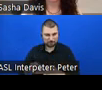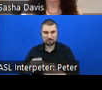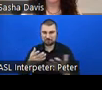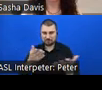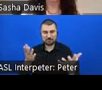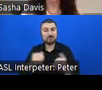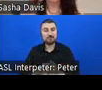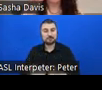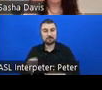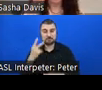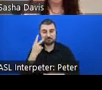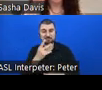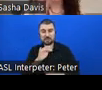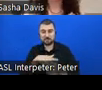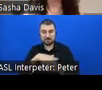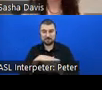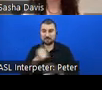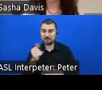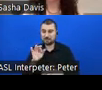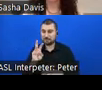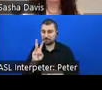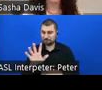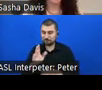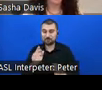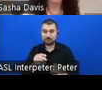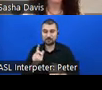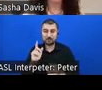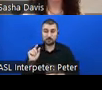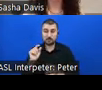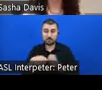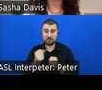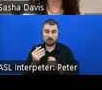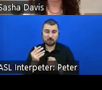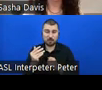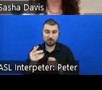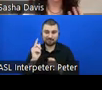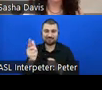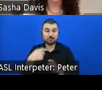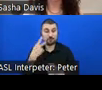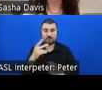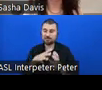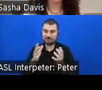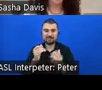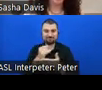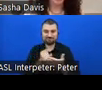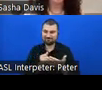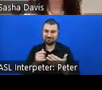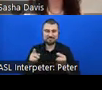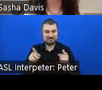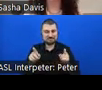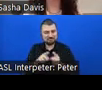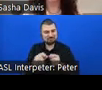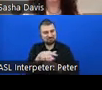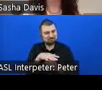in 65, and then move 20 years later, you would find that a lot of the works are still in similar